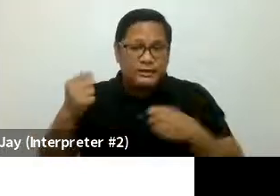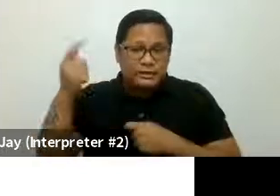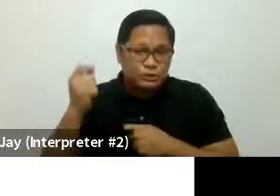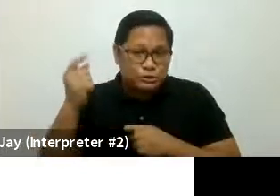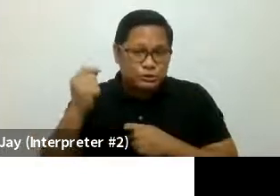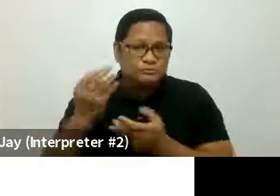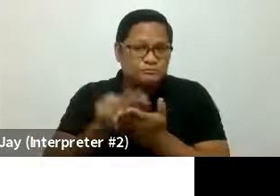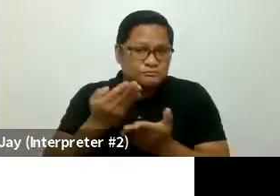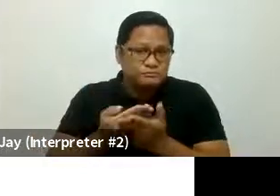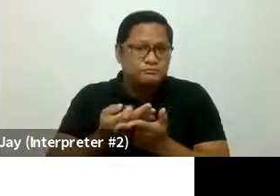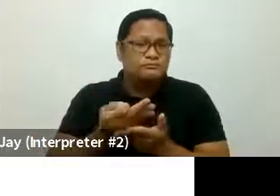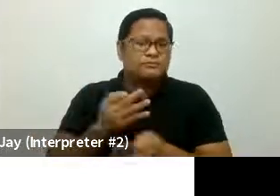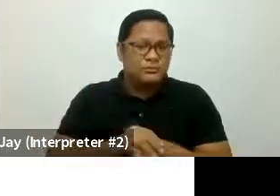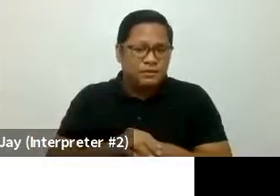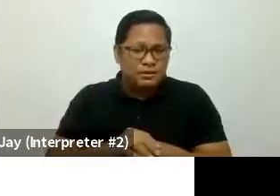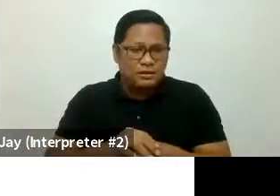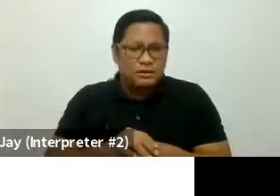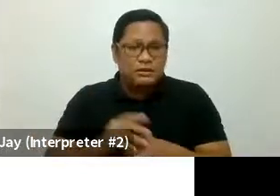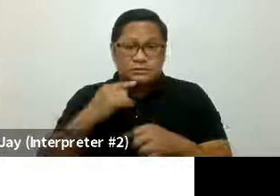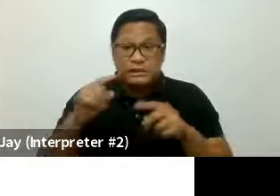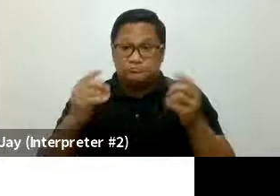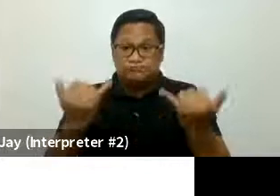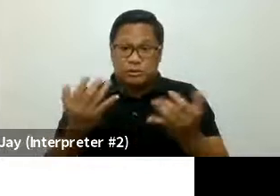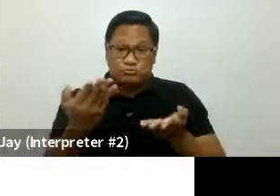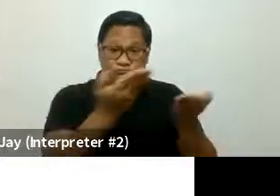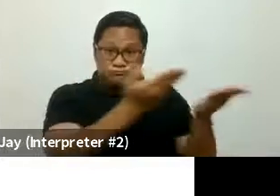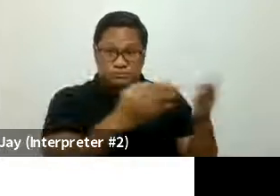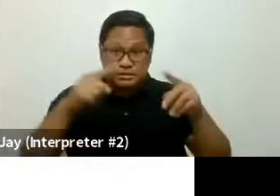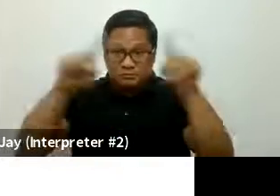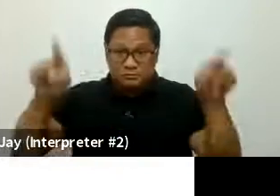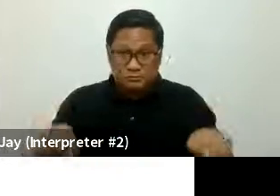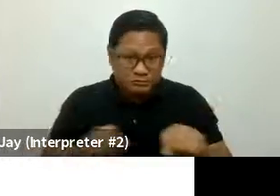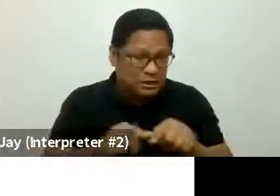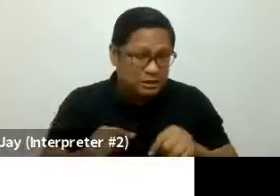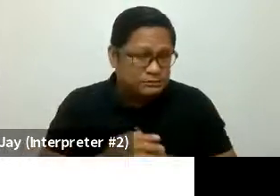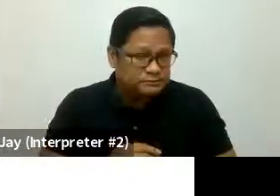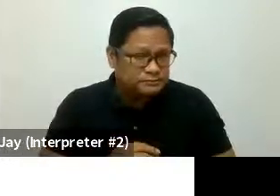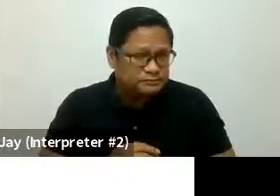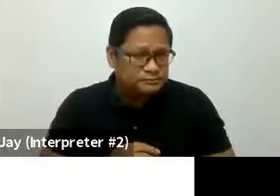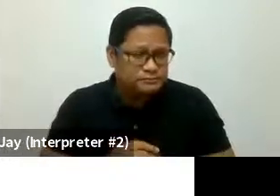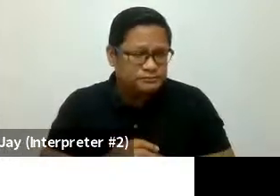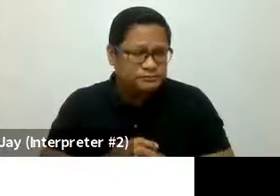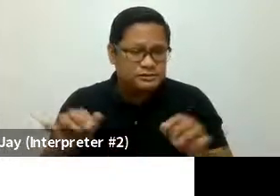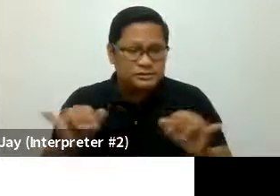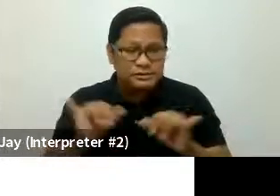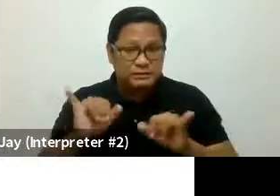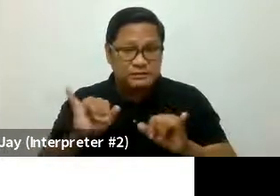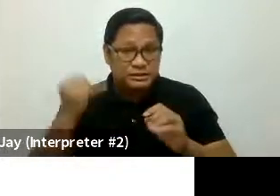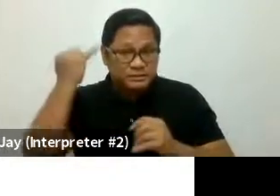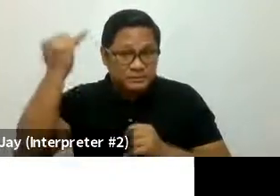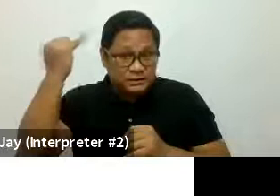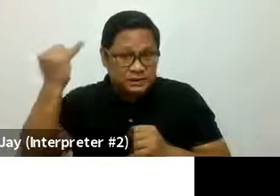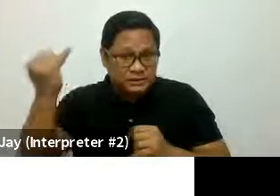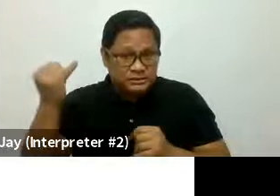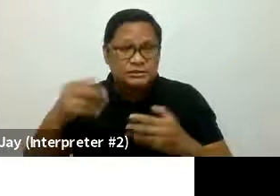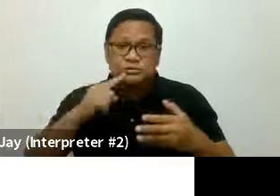the more that this blue box, blue cube comes bigger and bigger, then you could easily imagine that it will